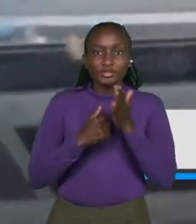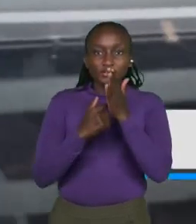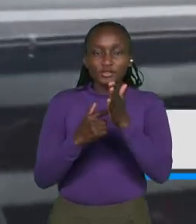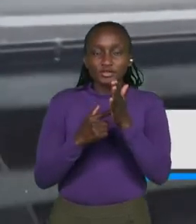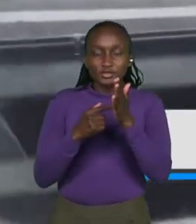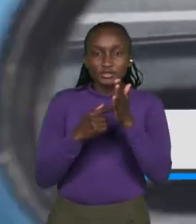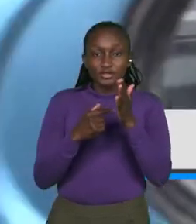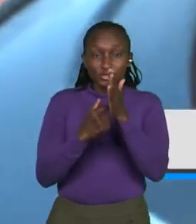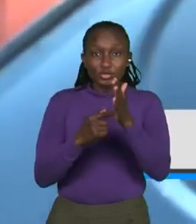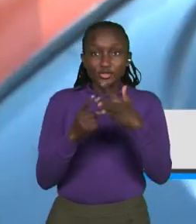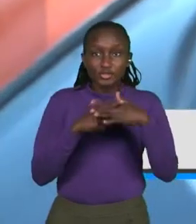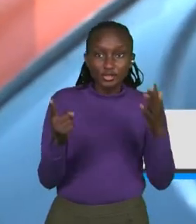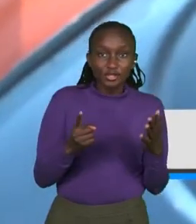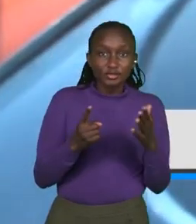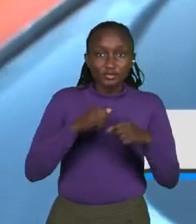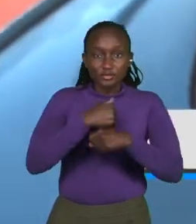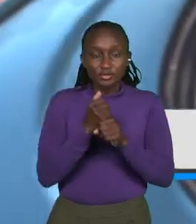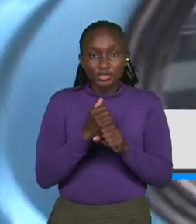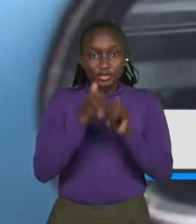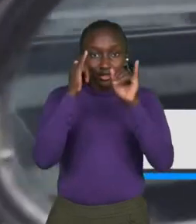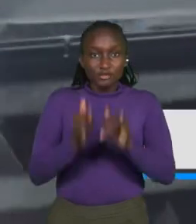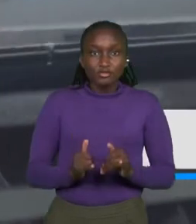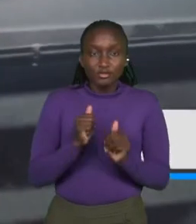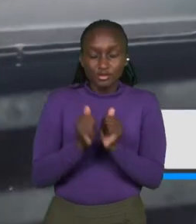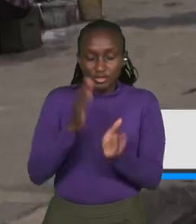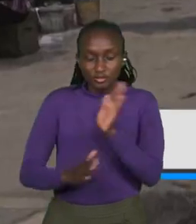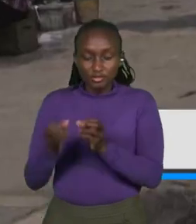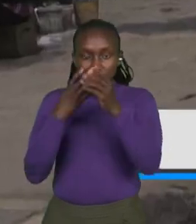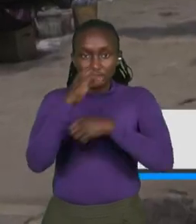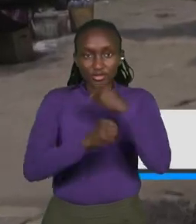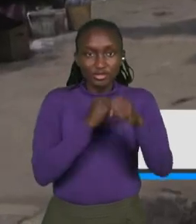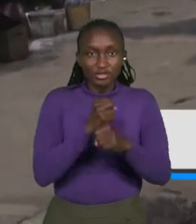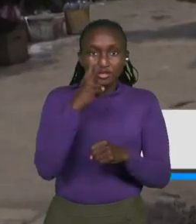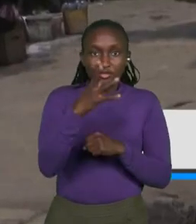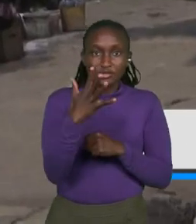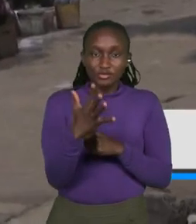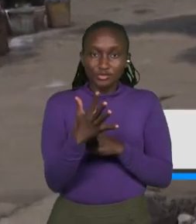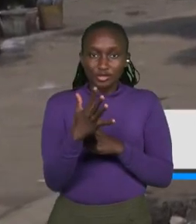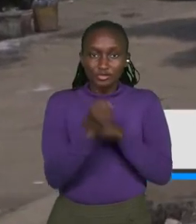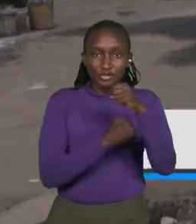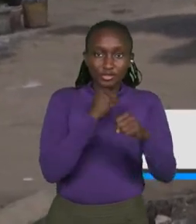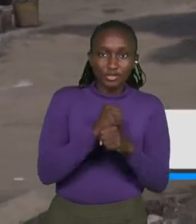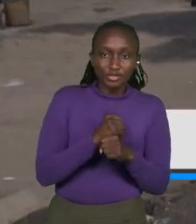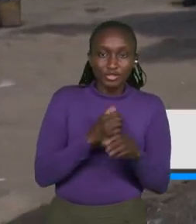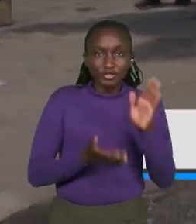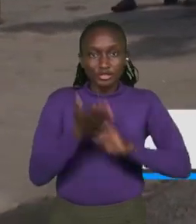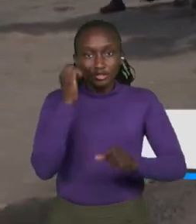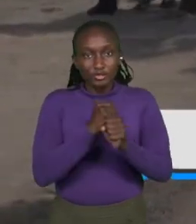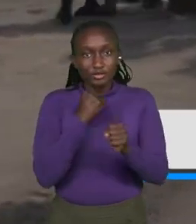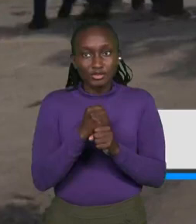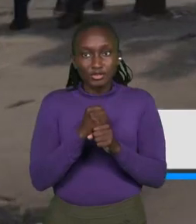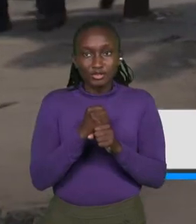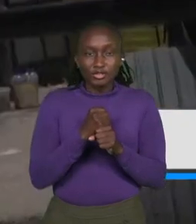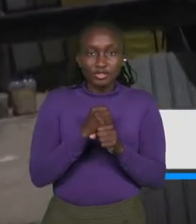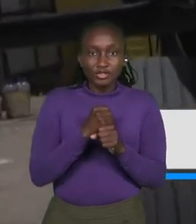of an extensive restoration he'd plotted for years. The 25-year-old Ethiopian quickly went to work. He installed new grey